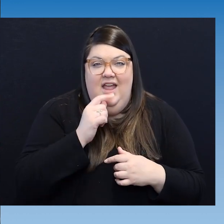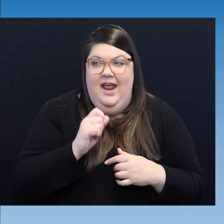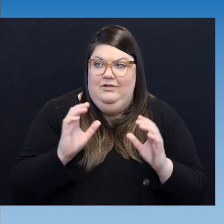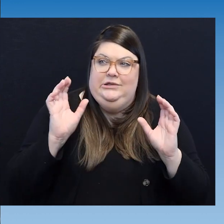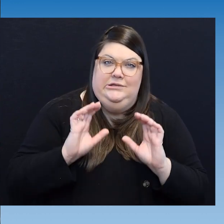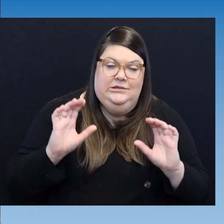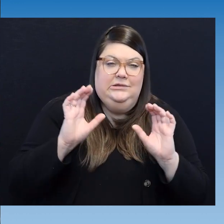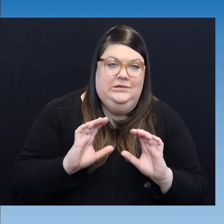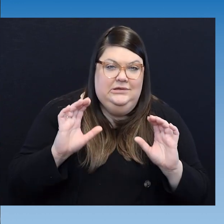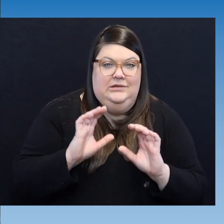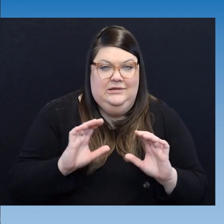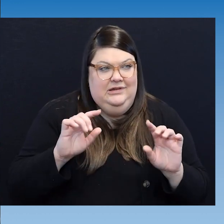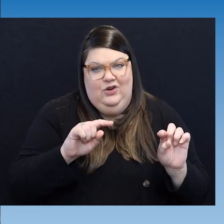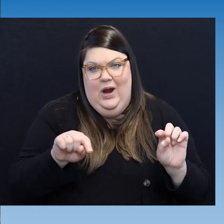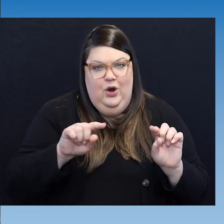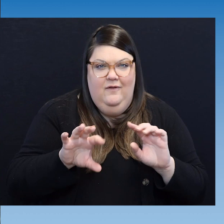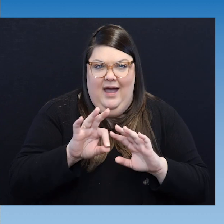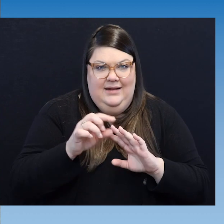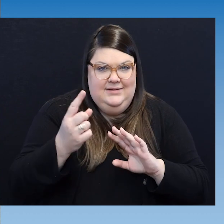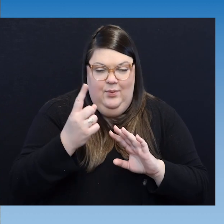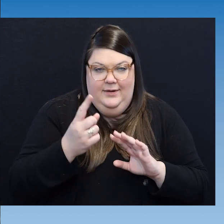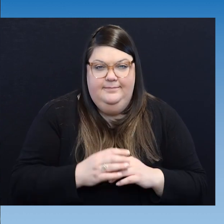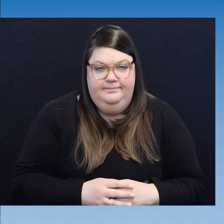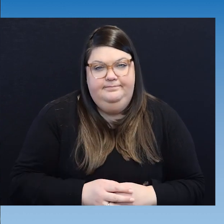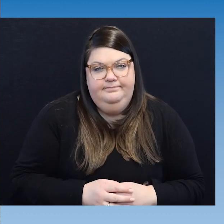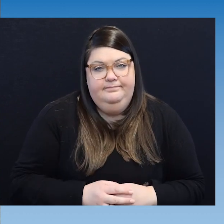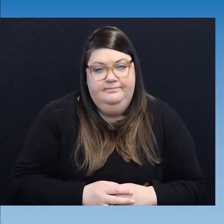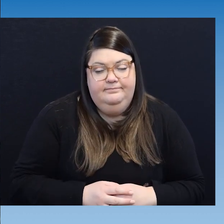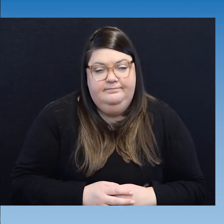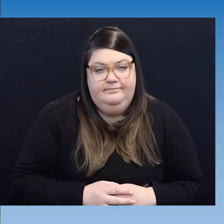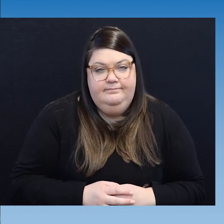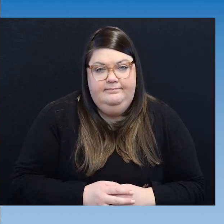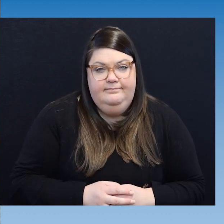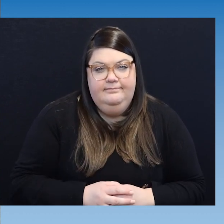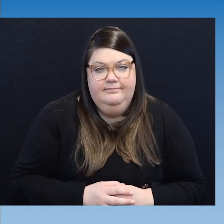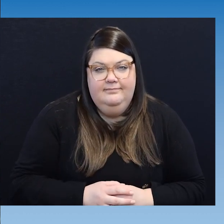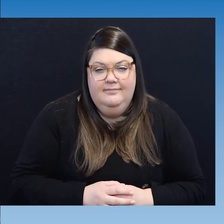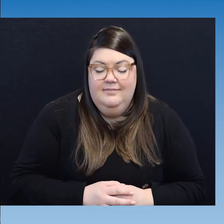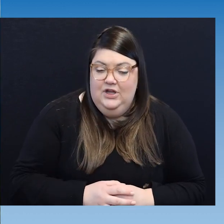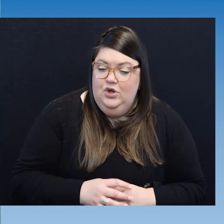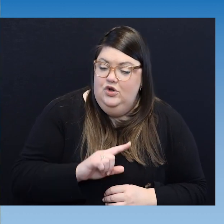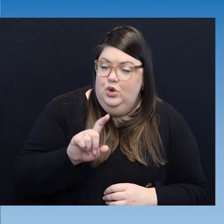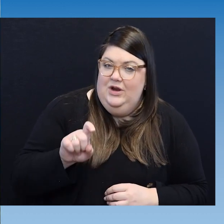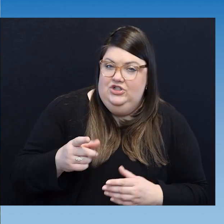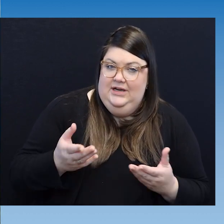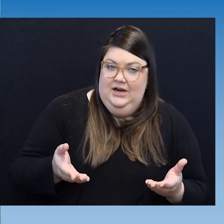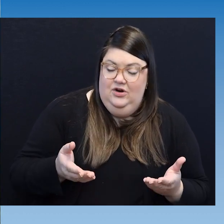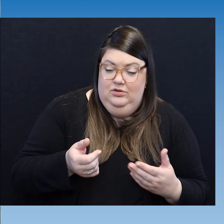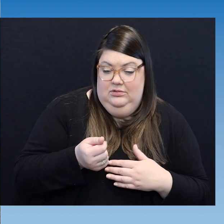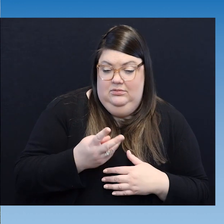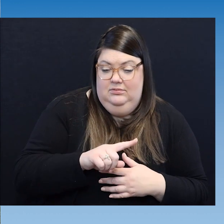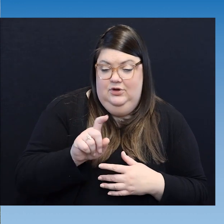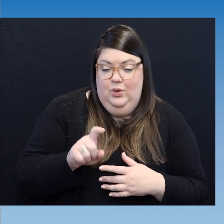not have to look for all over the place for a death doula if you needed one. So there's a question here,